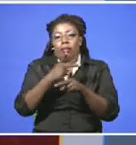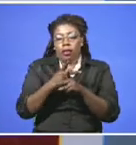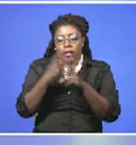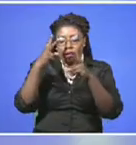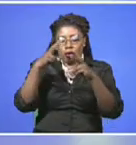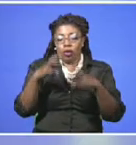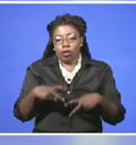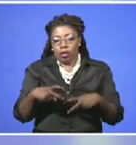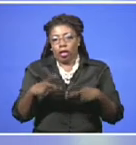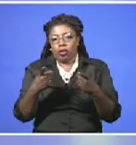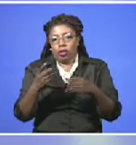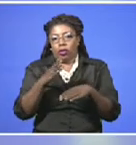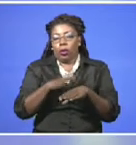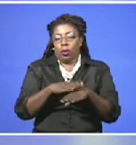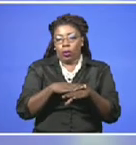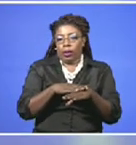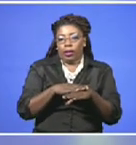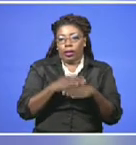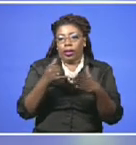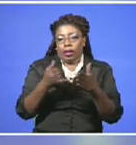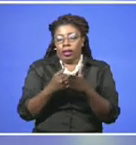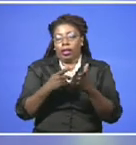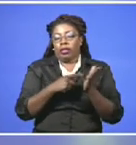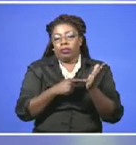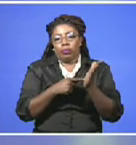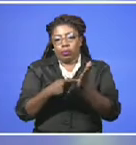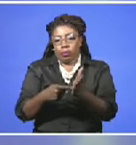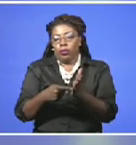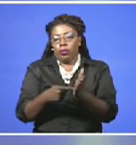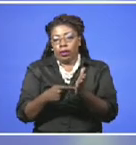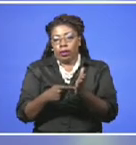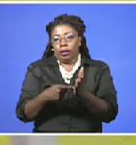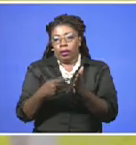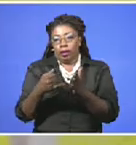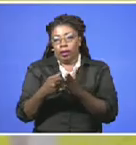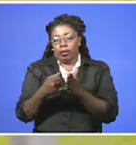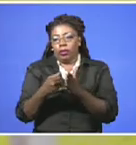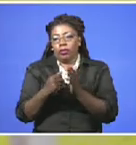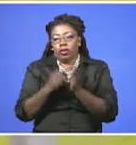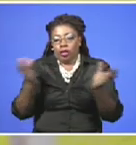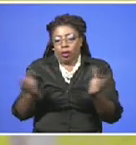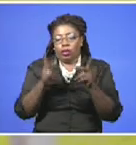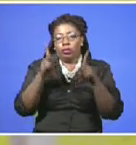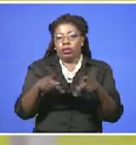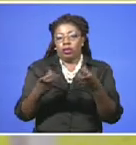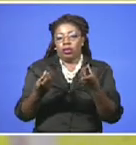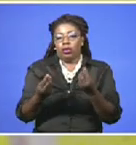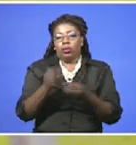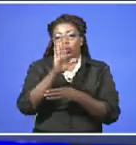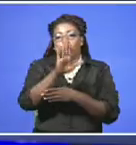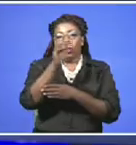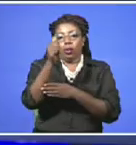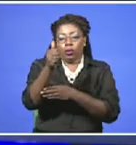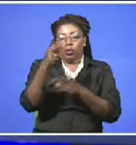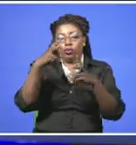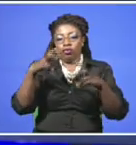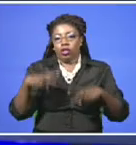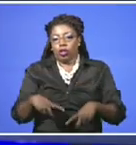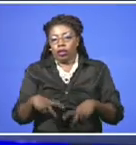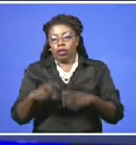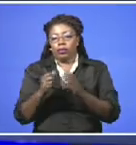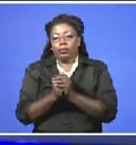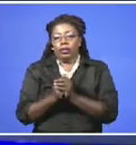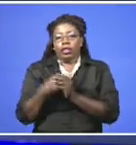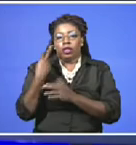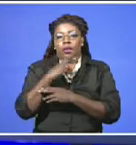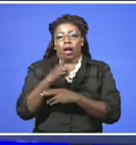been performed on chaga and gano that has proven their effectiveness. Still, she encourages people to do their own research. We are responsible